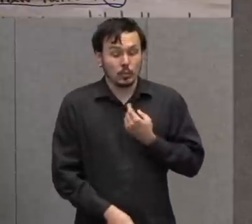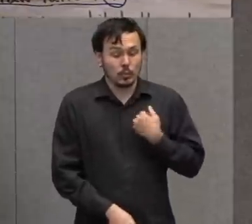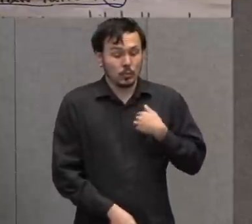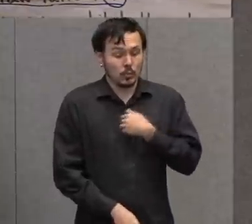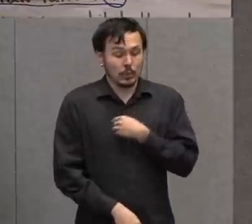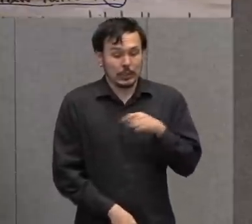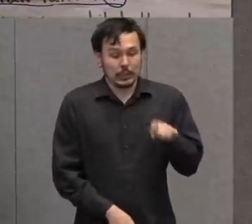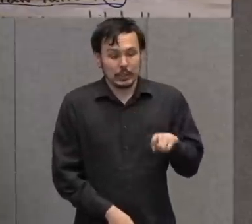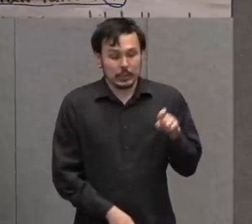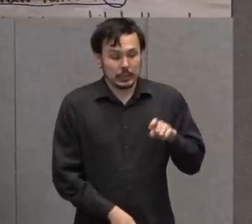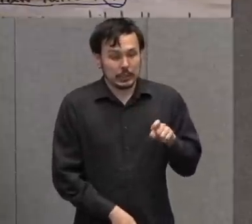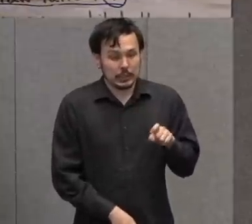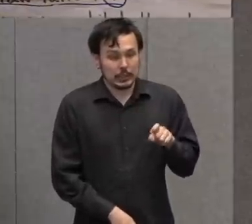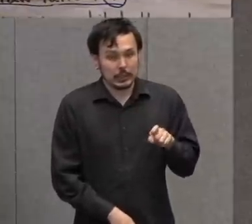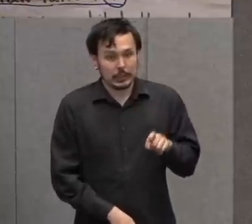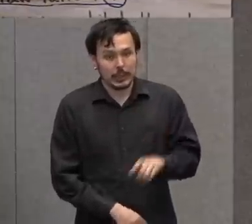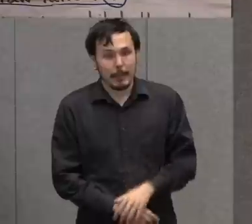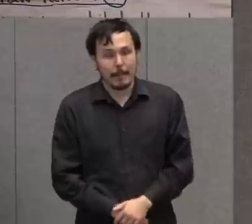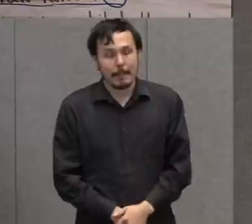needed